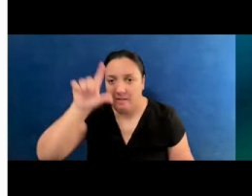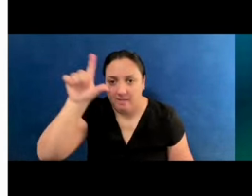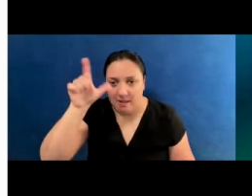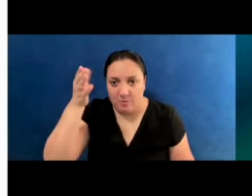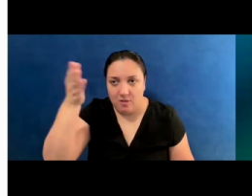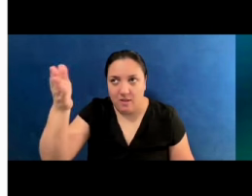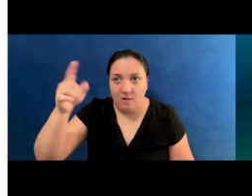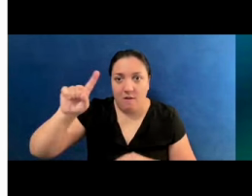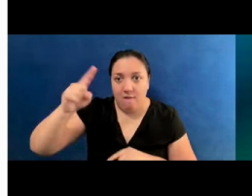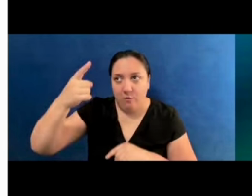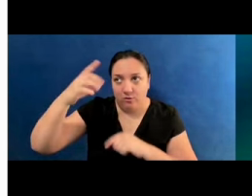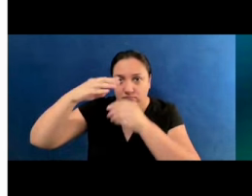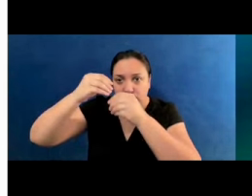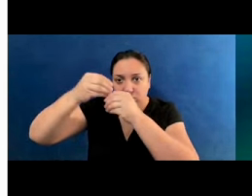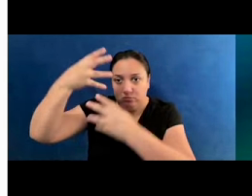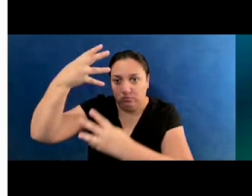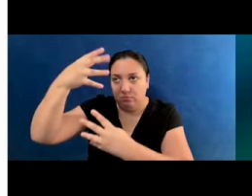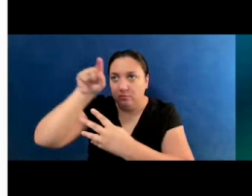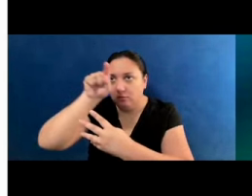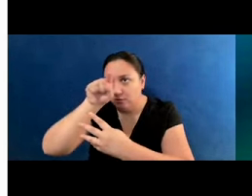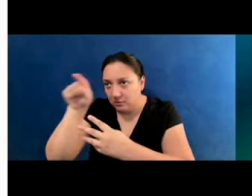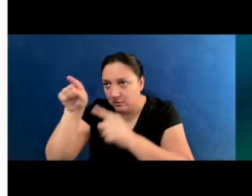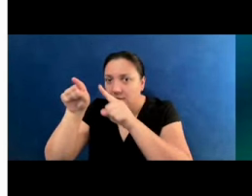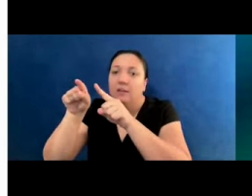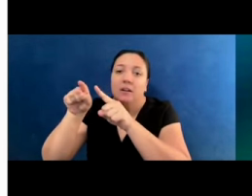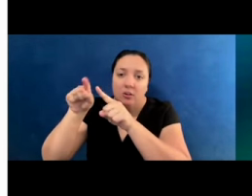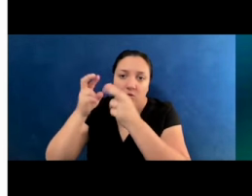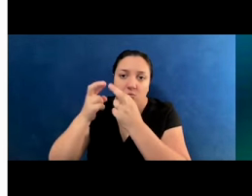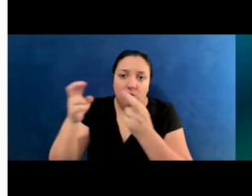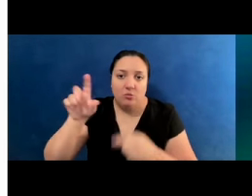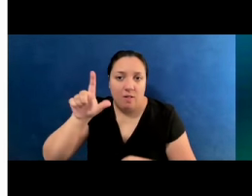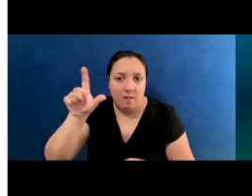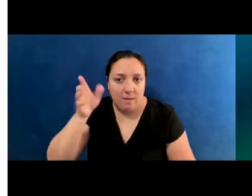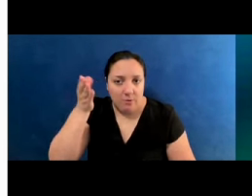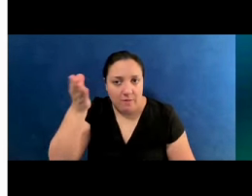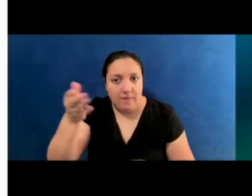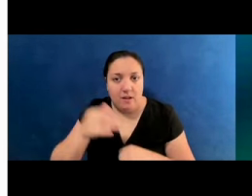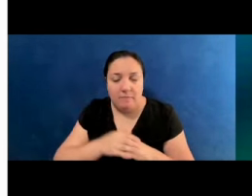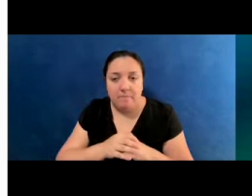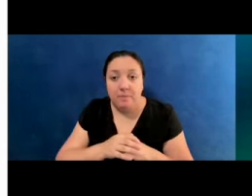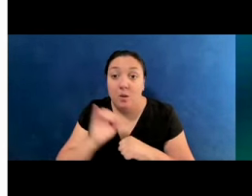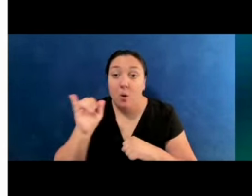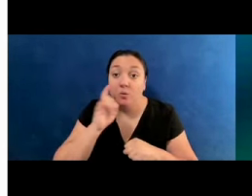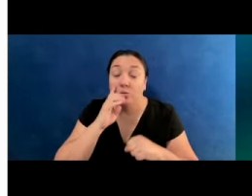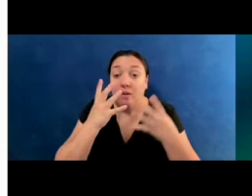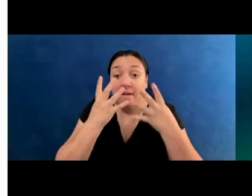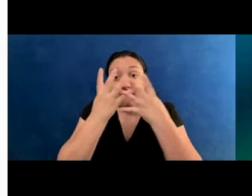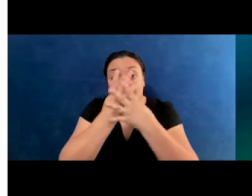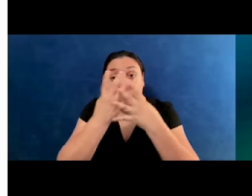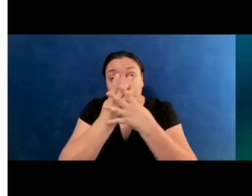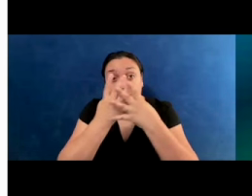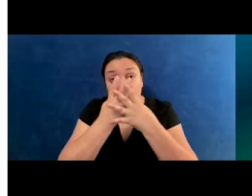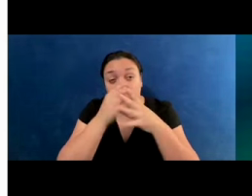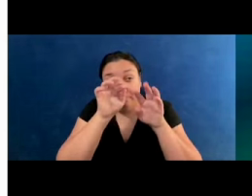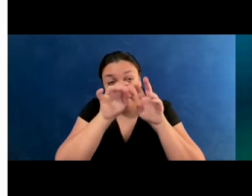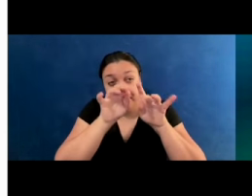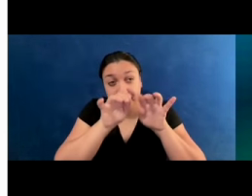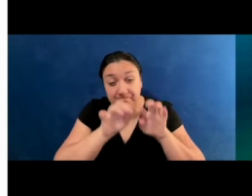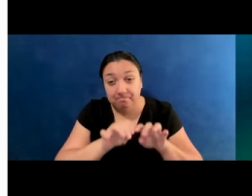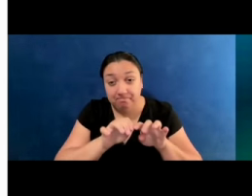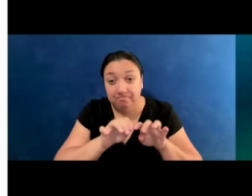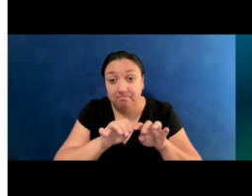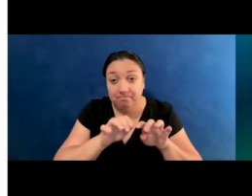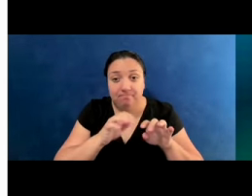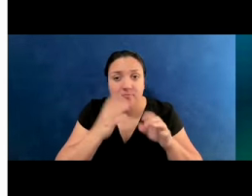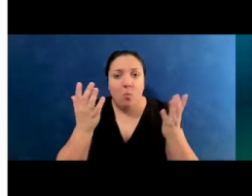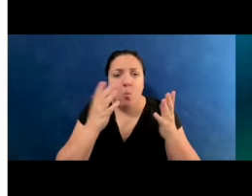first drop-down menu option is our resource library, and you can filter our resources by type, and